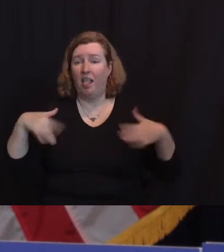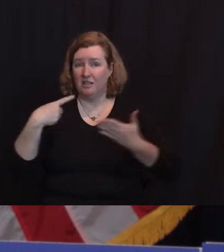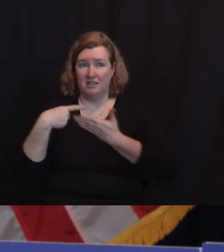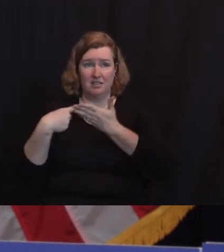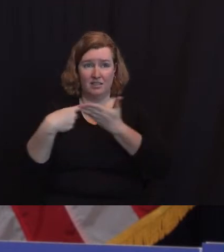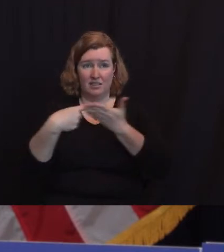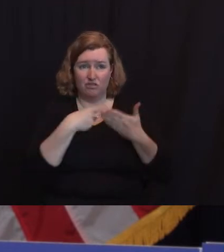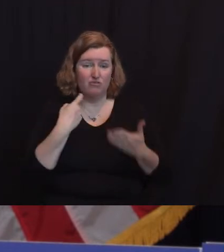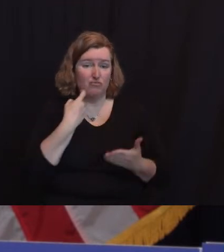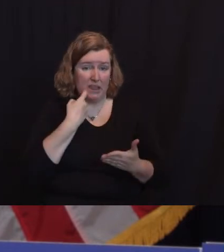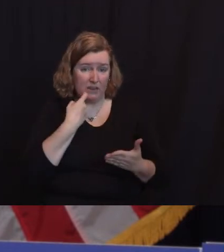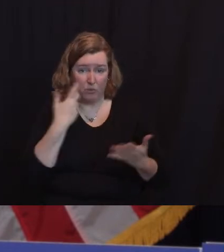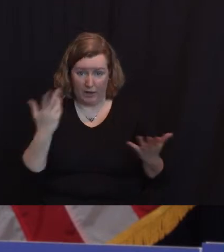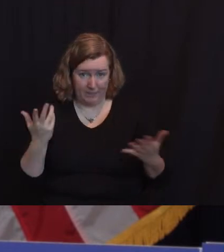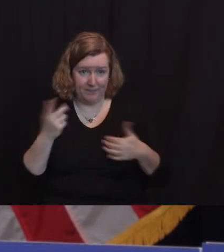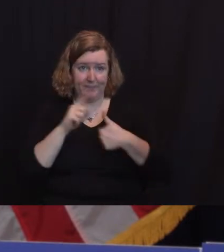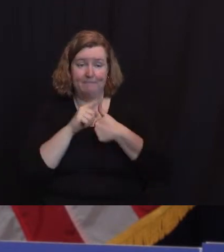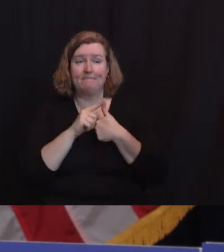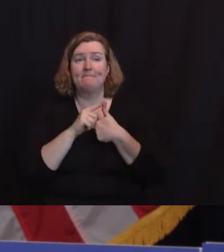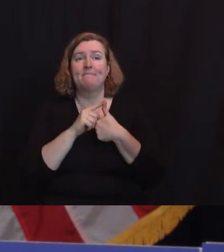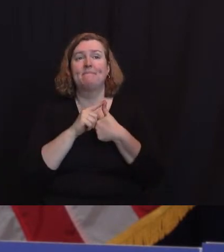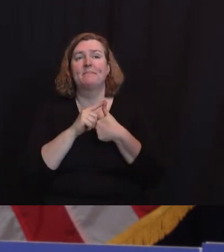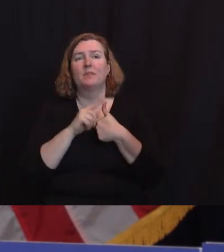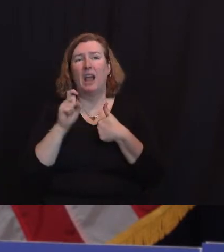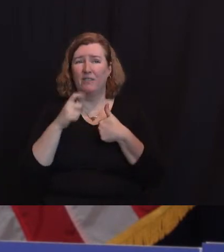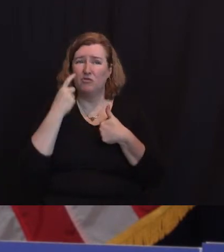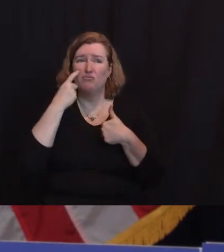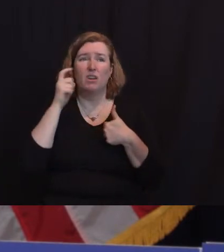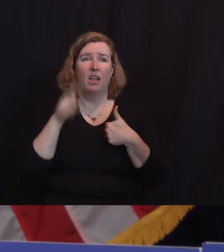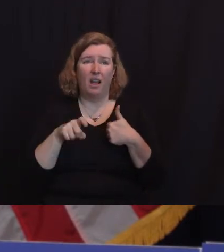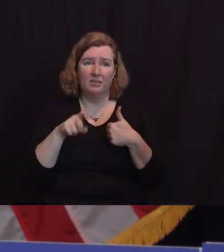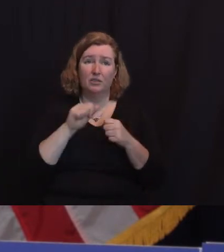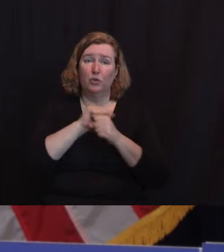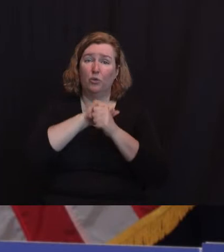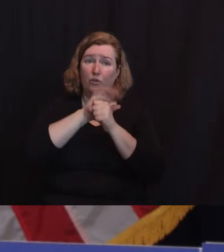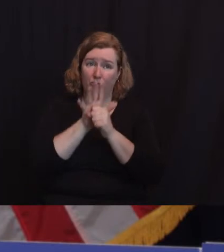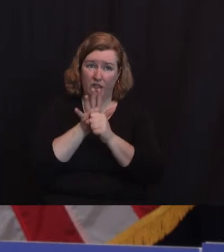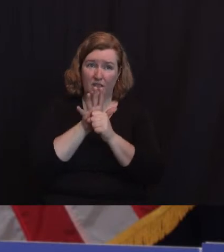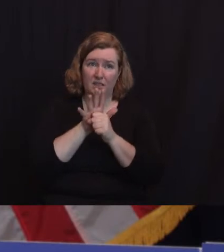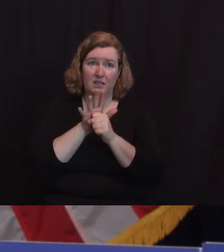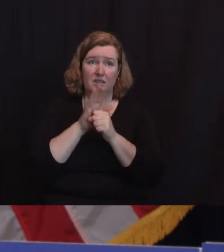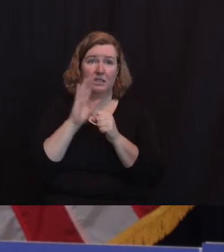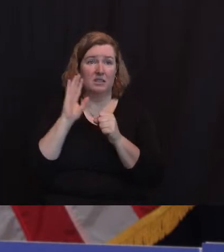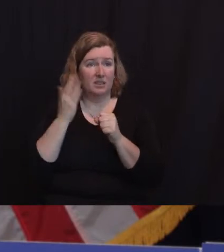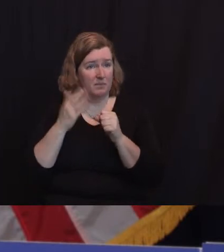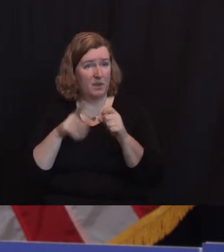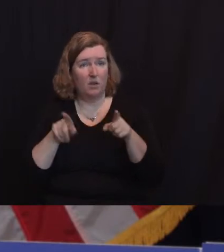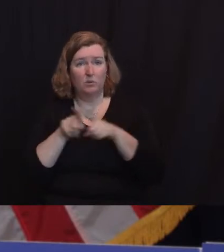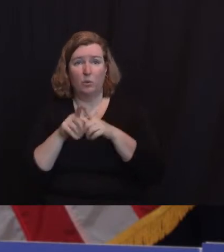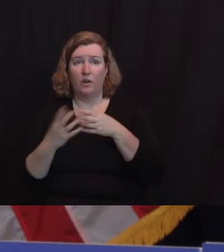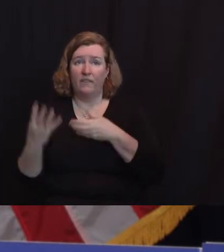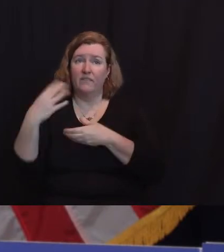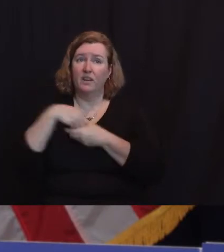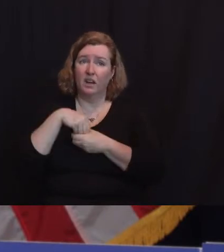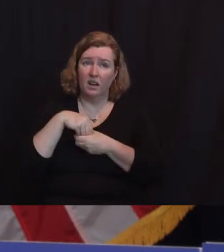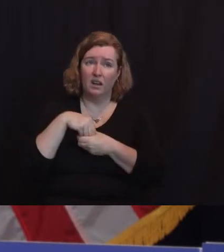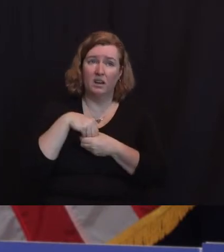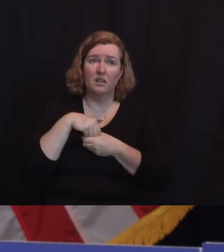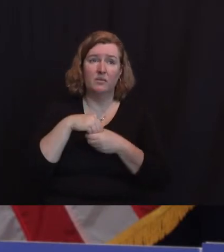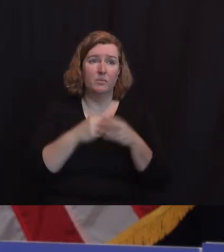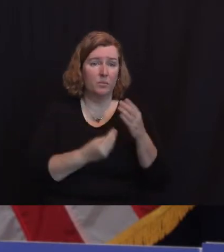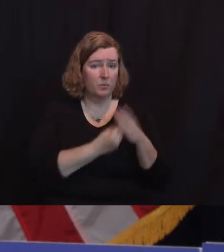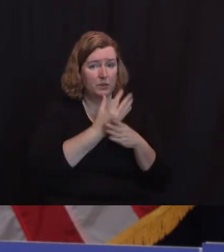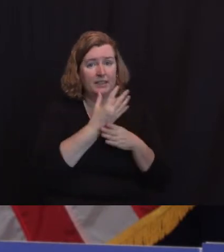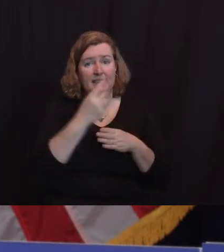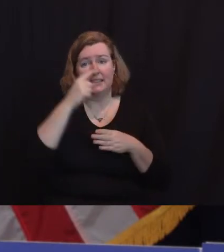recently anyway is the recognition that the coronavirus has a seasonality to it. And we saw that last summer